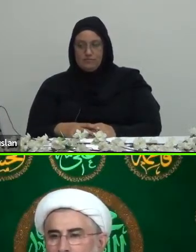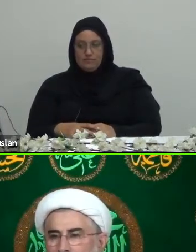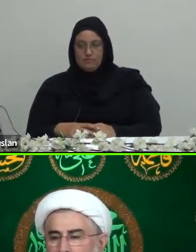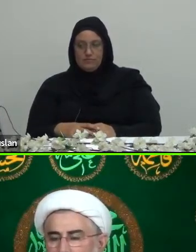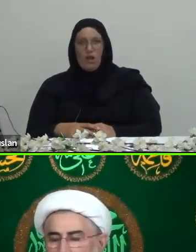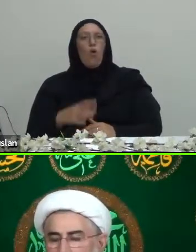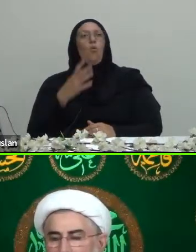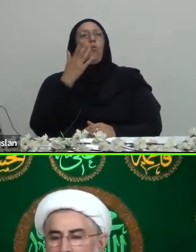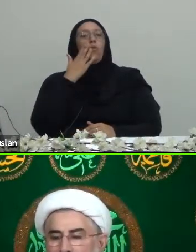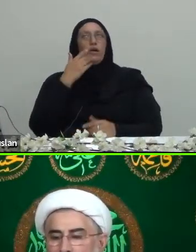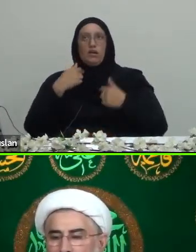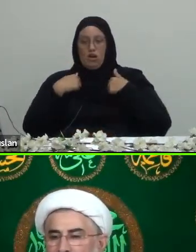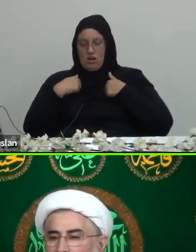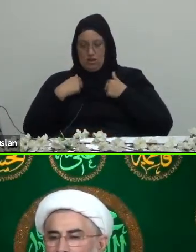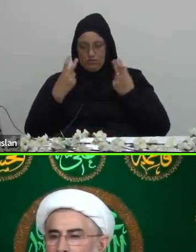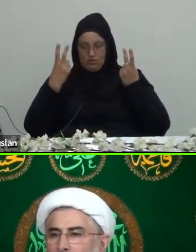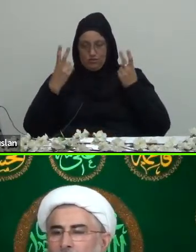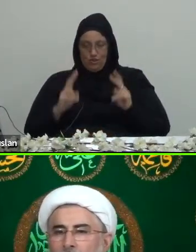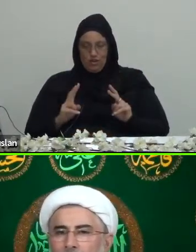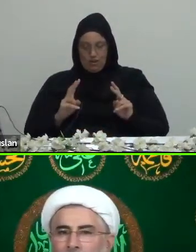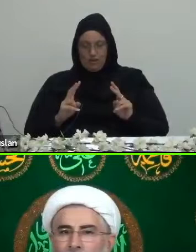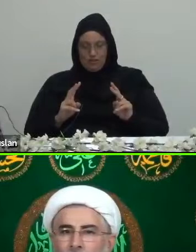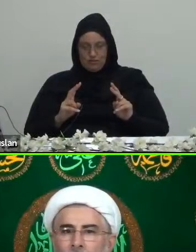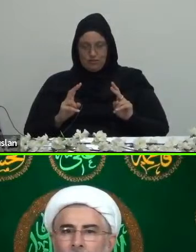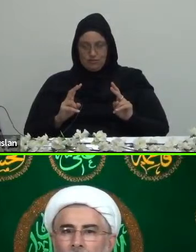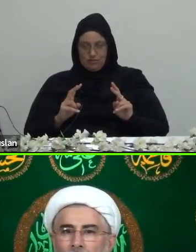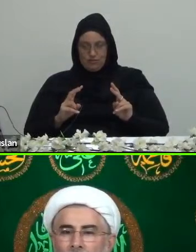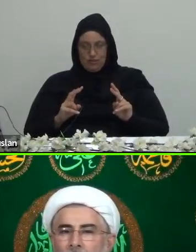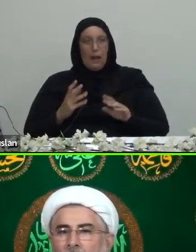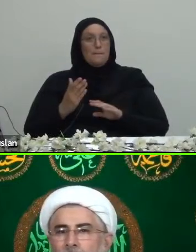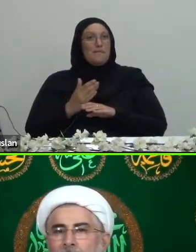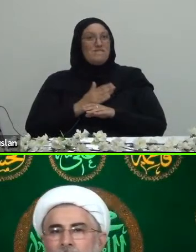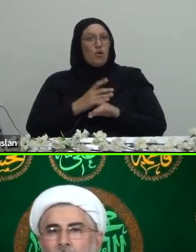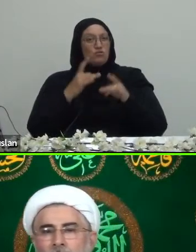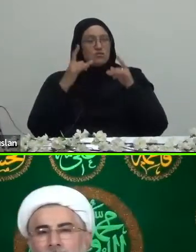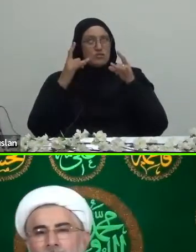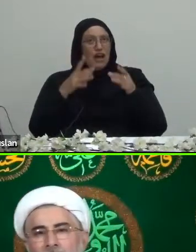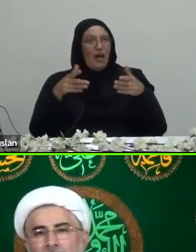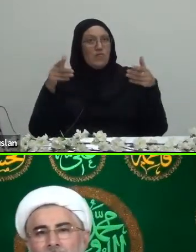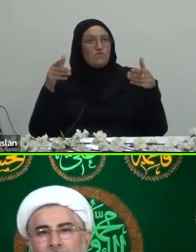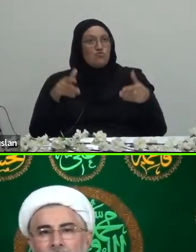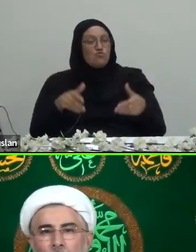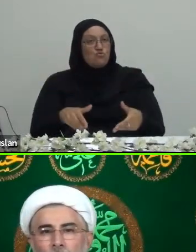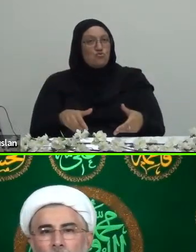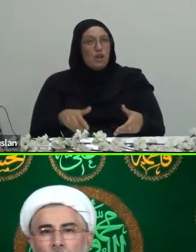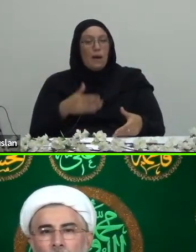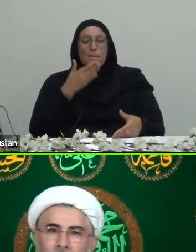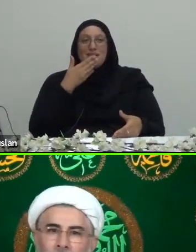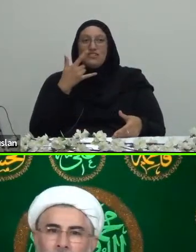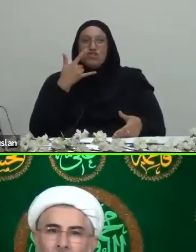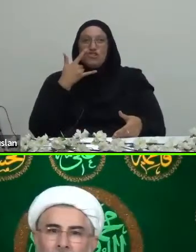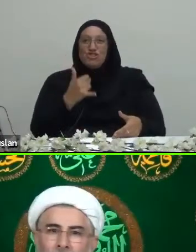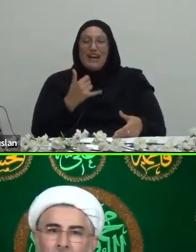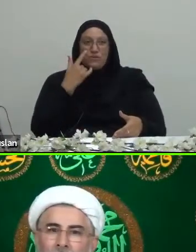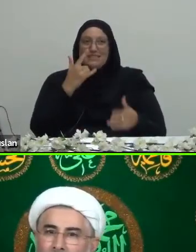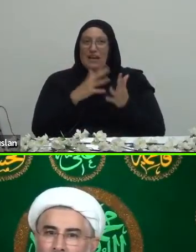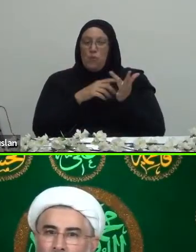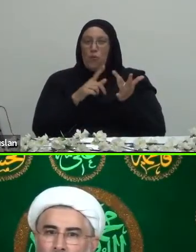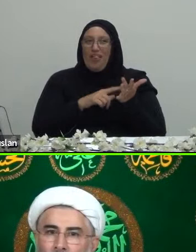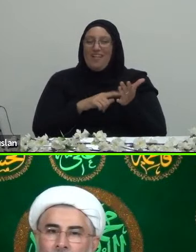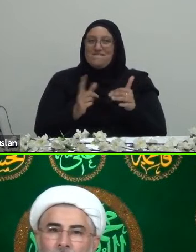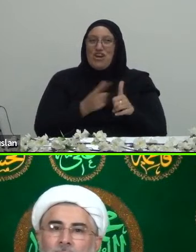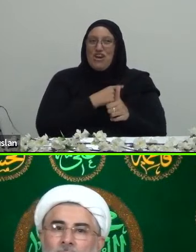or somebody dies, before you start the funeral or anything, please check if they have left any will behind